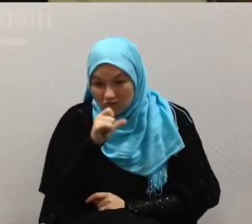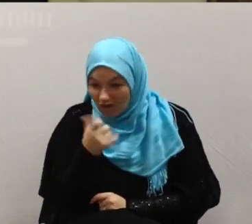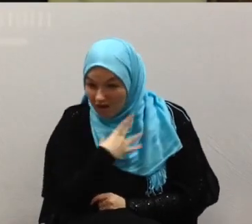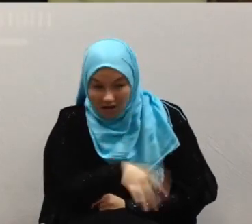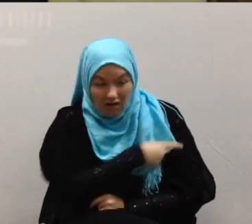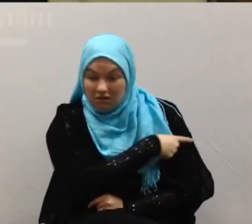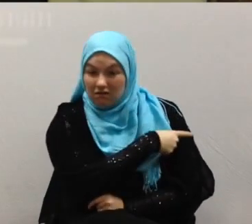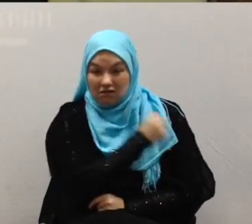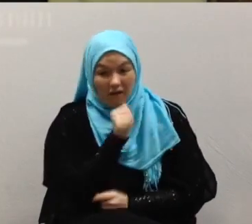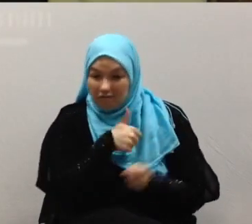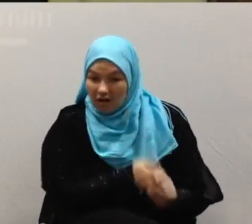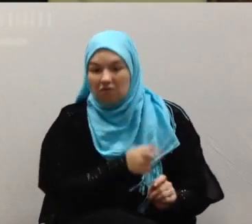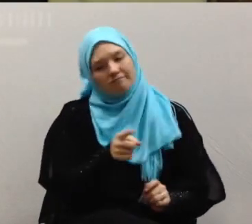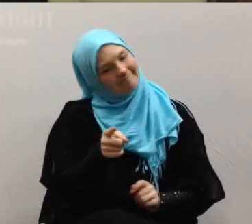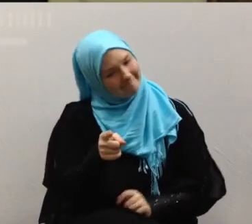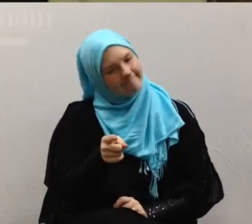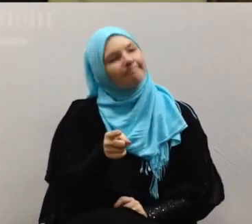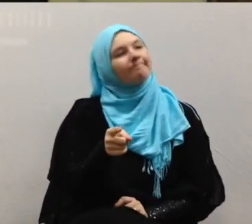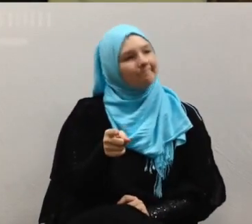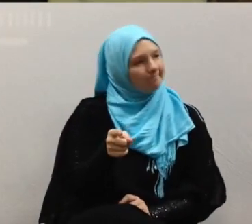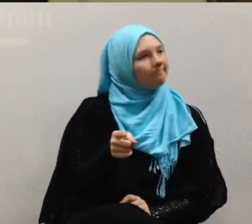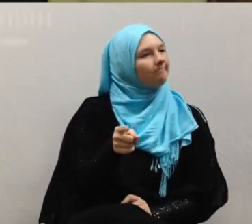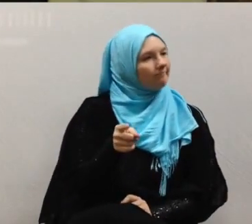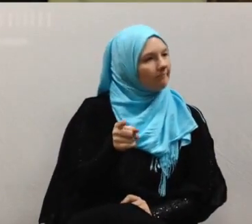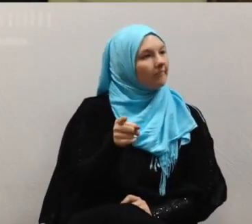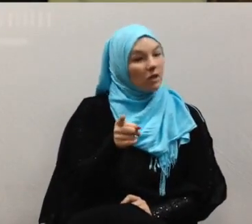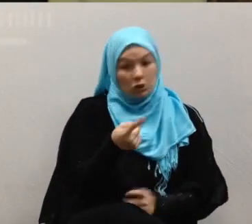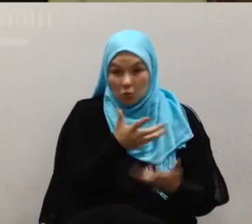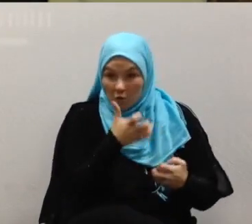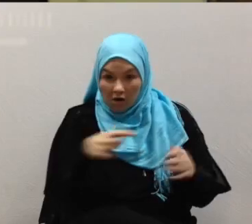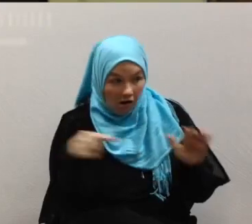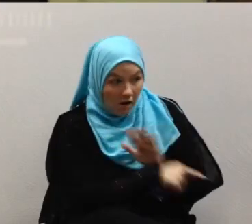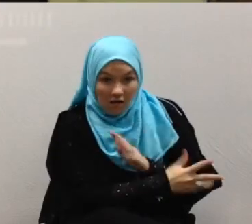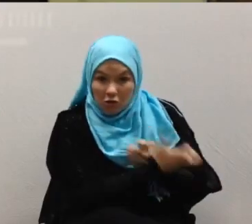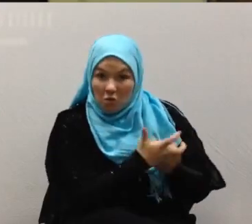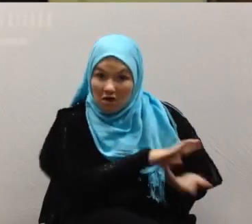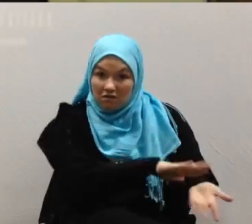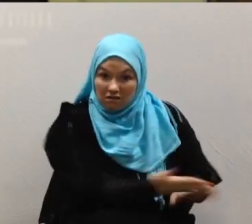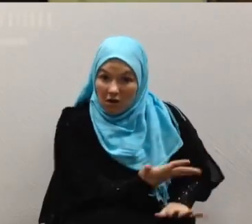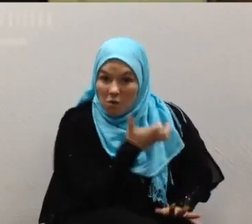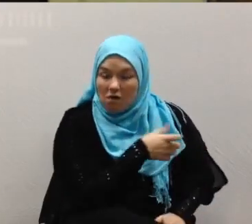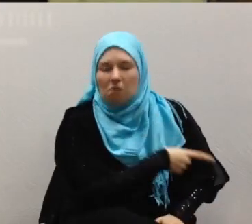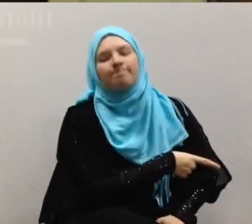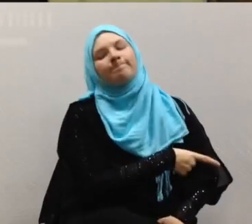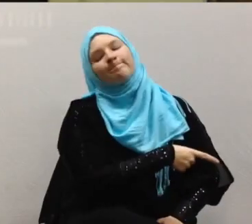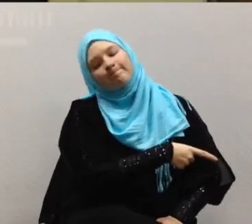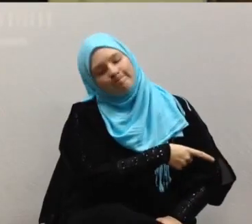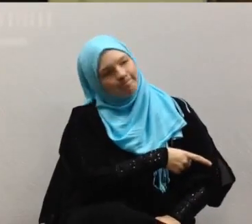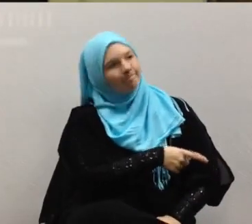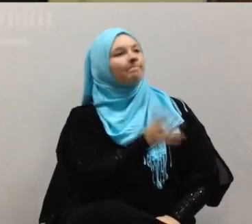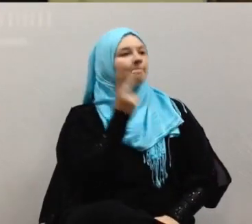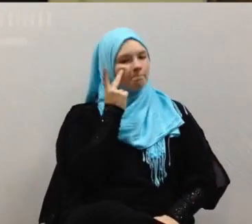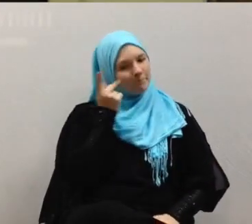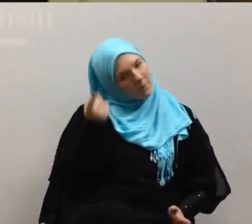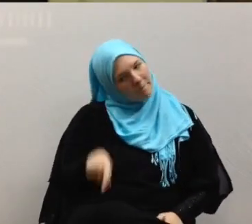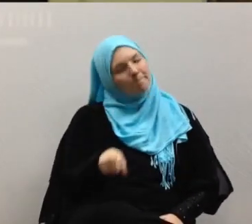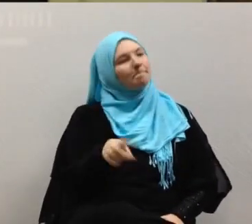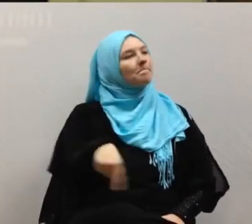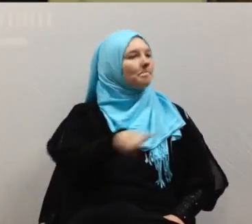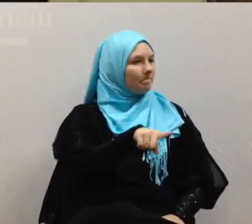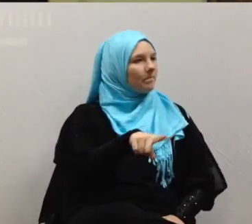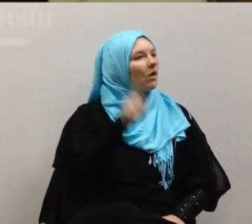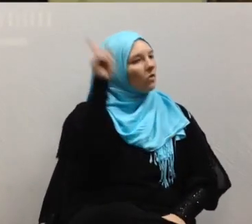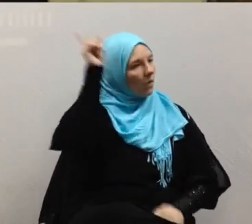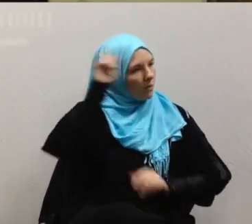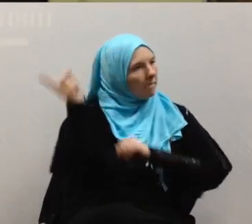you obliterated and demolished. And that Allah may punish the hypocrite men and